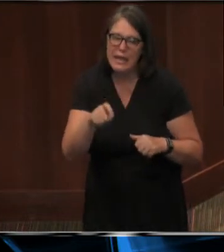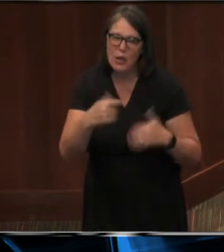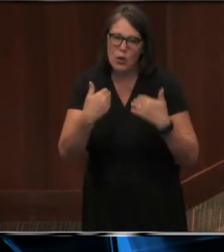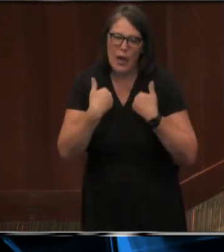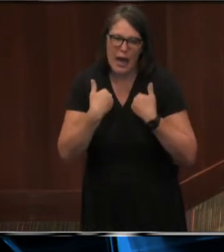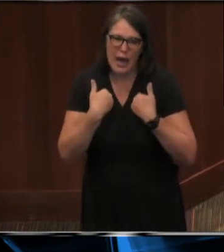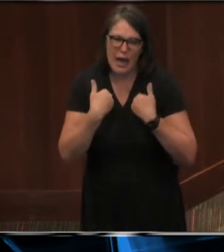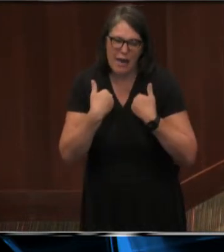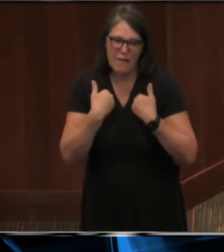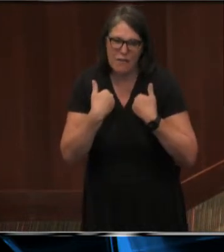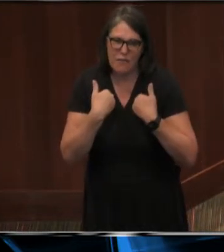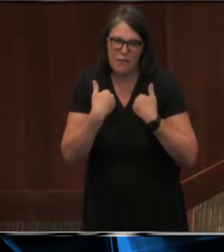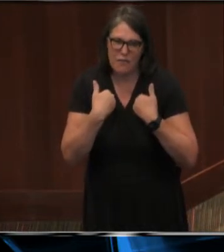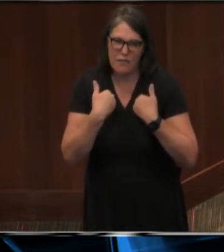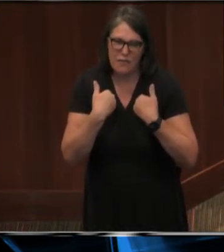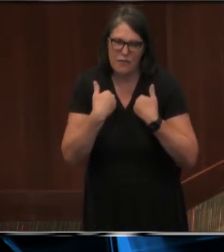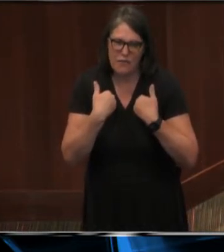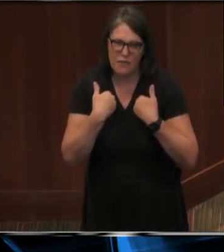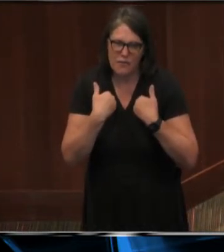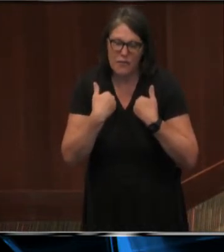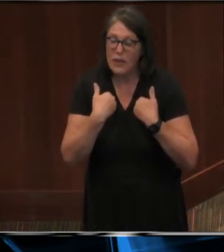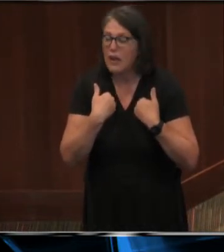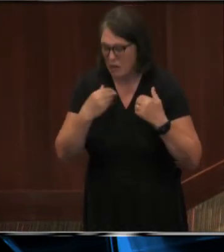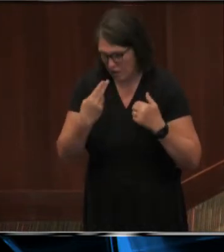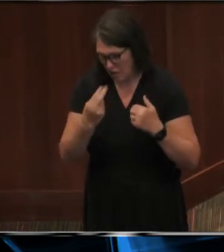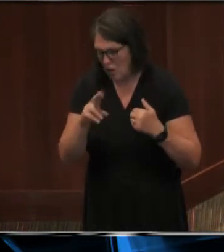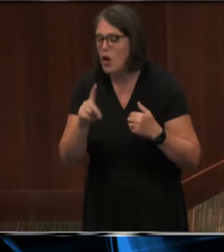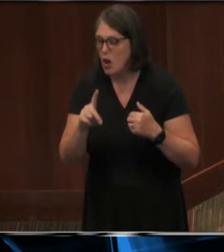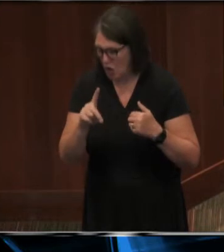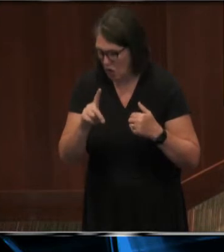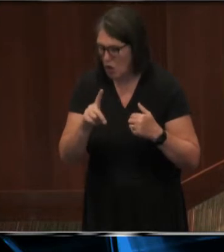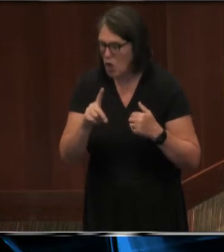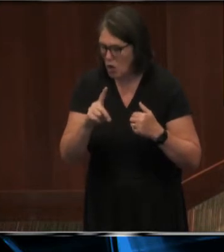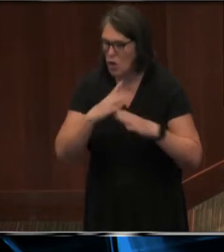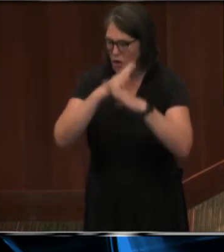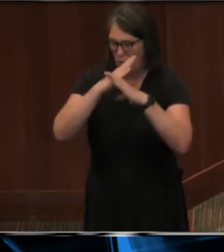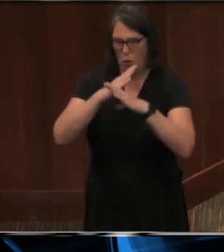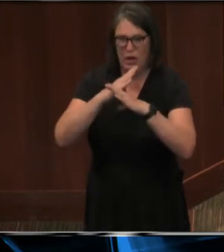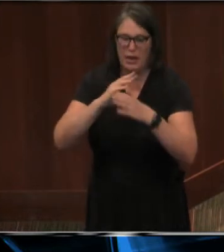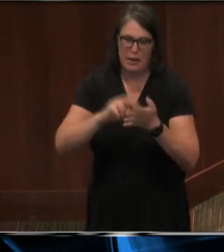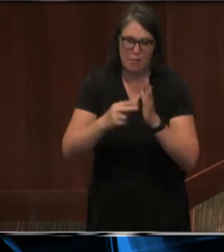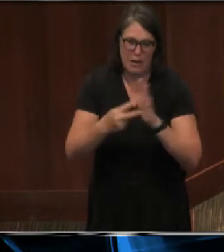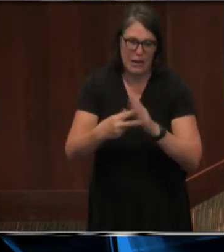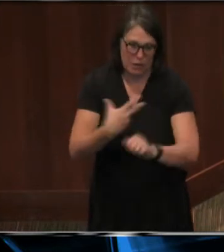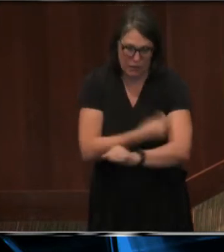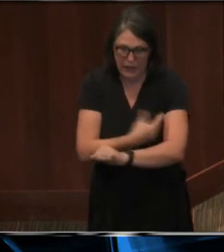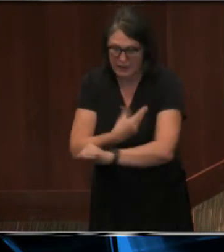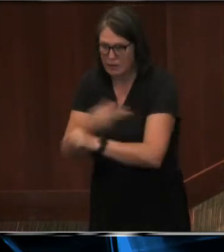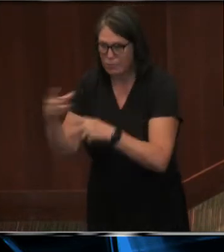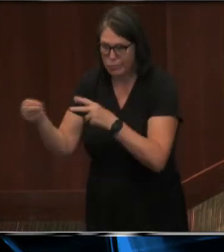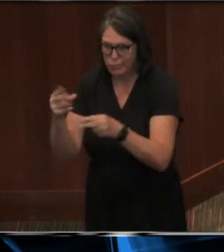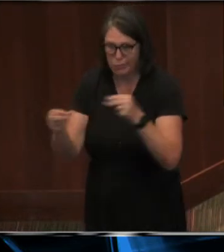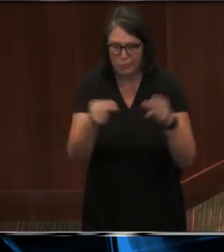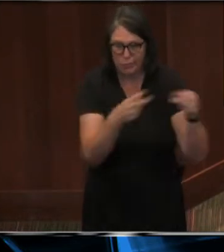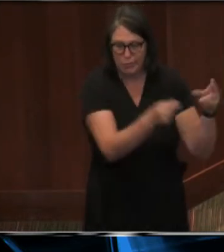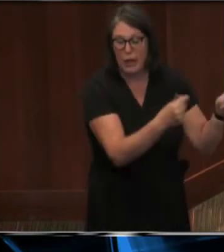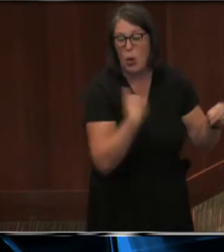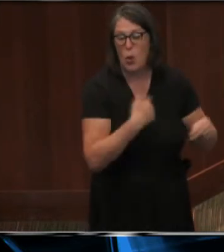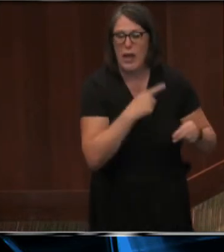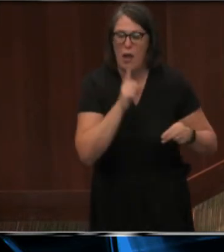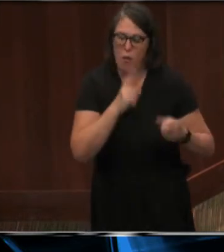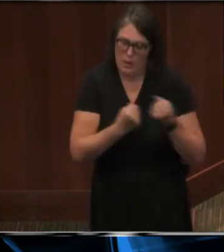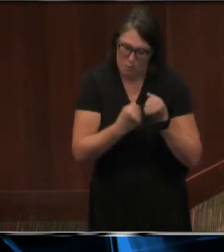enough uptake of the vaccine that we'd have herd immunity. With that in mind, we are really promoting that